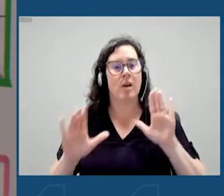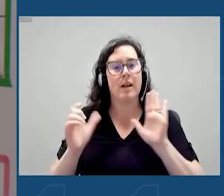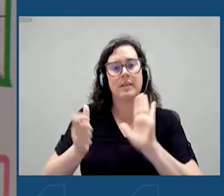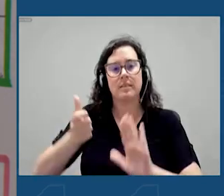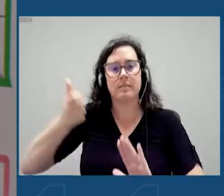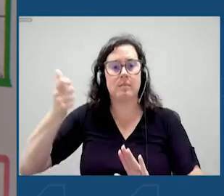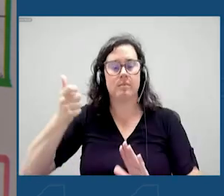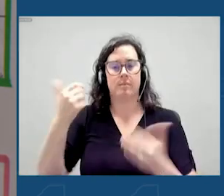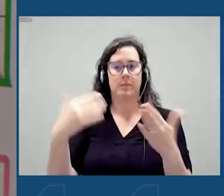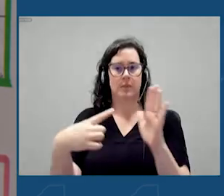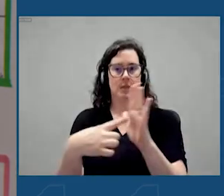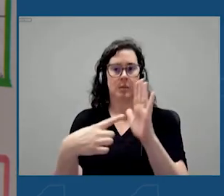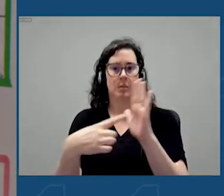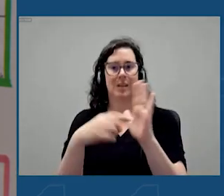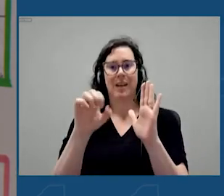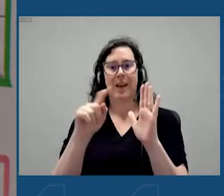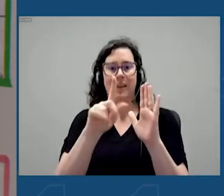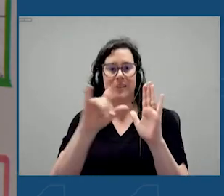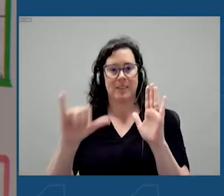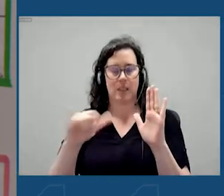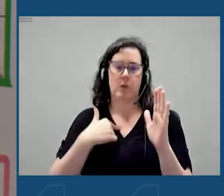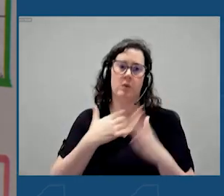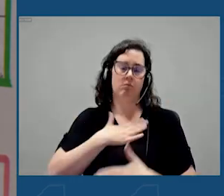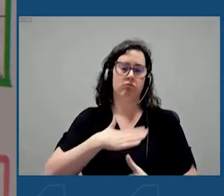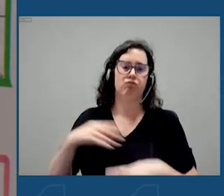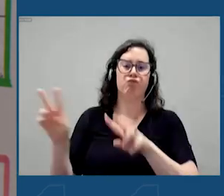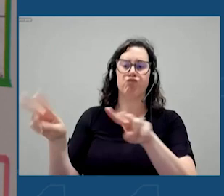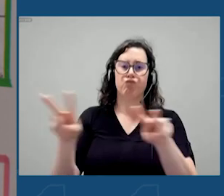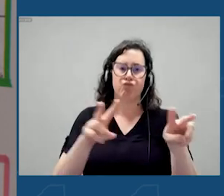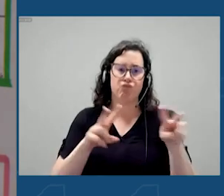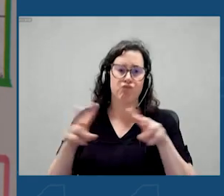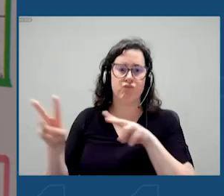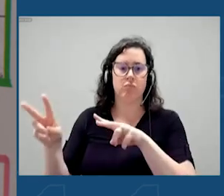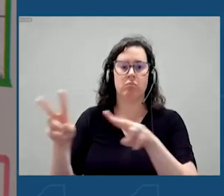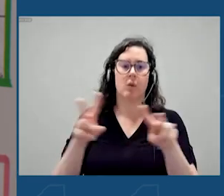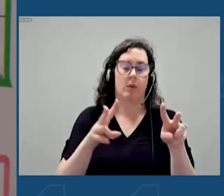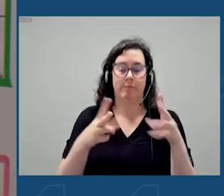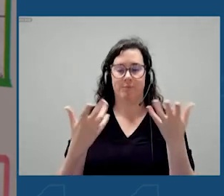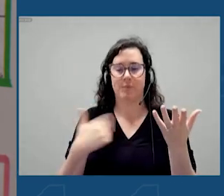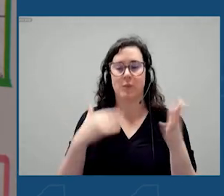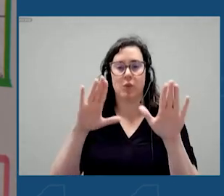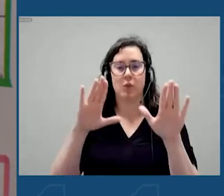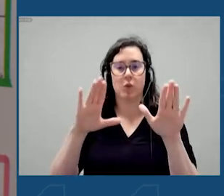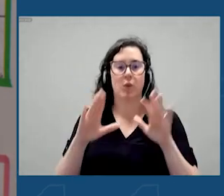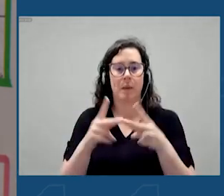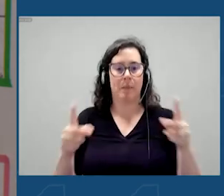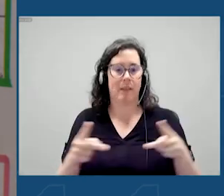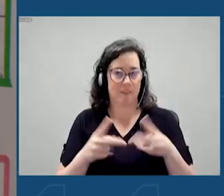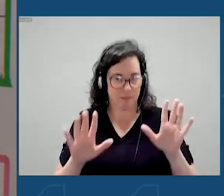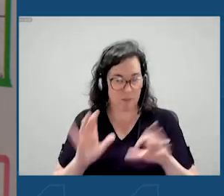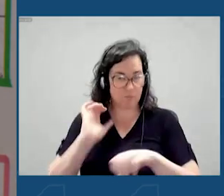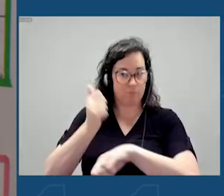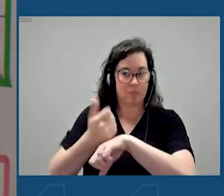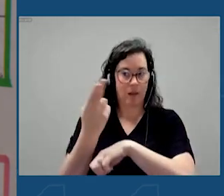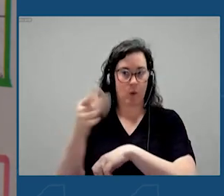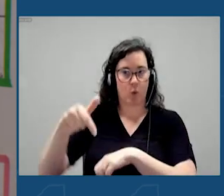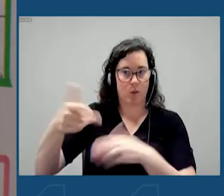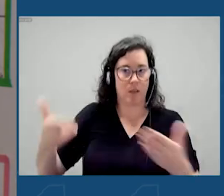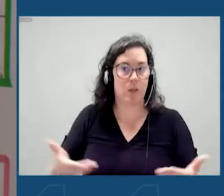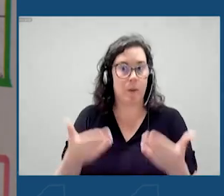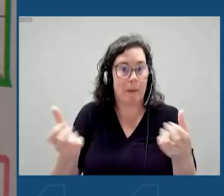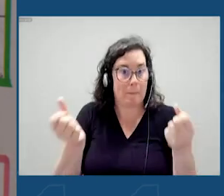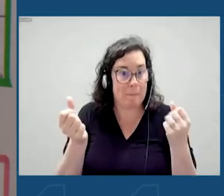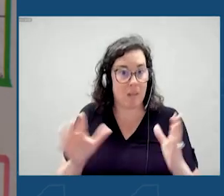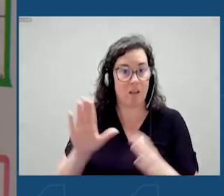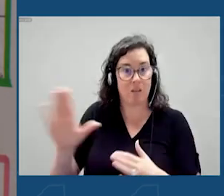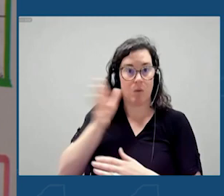Esty. I've toured Esty. It's a great place. And their headquarters is here in Dumbo. Many Etsy parents have their children